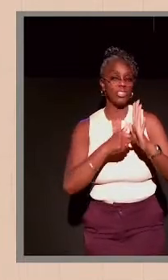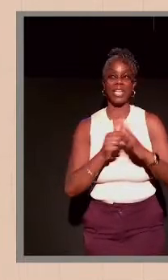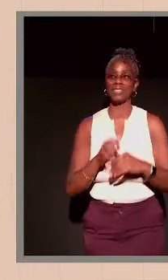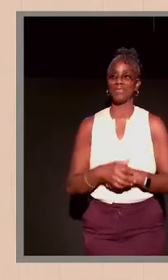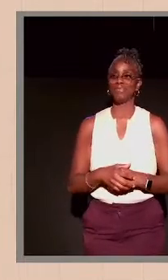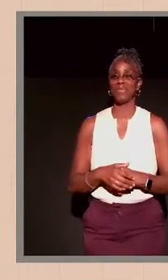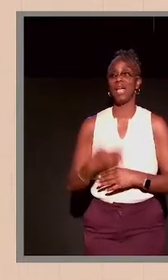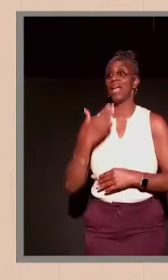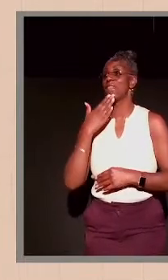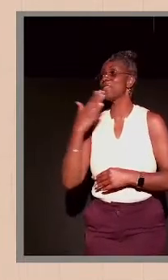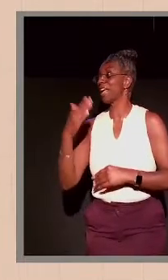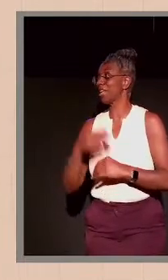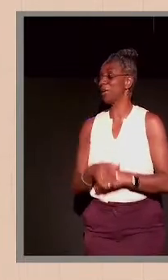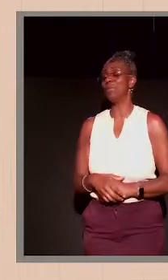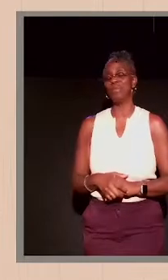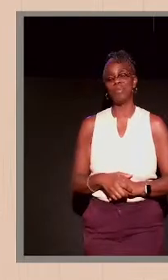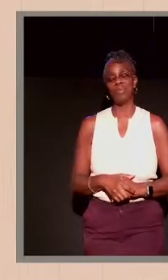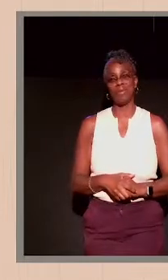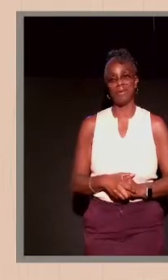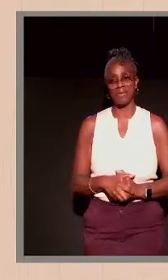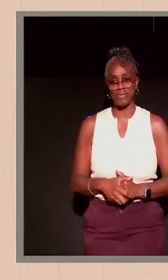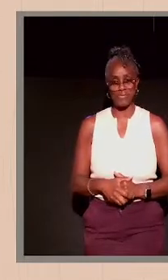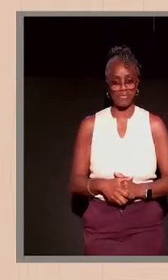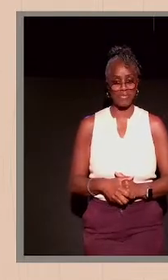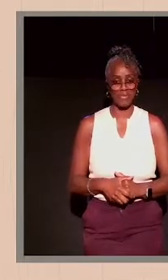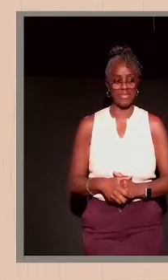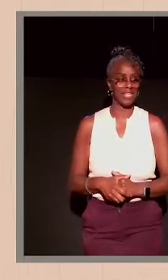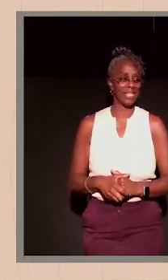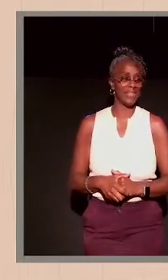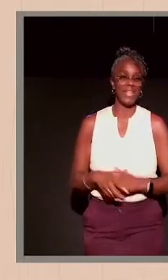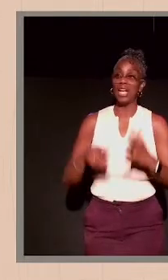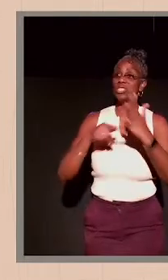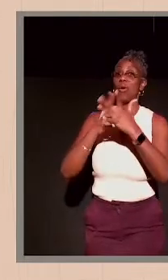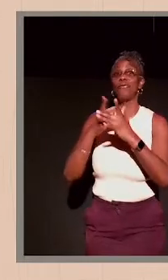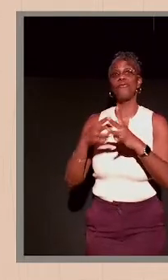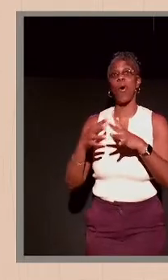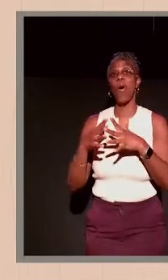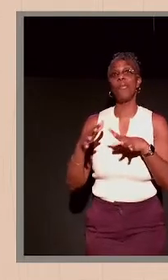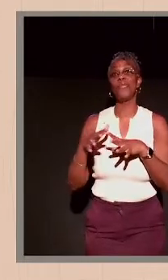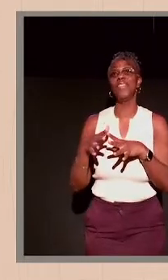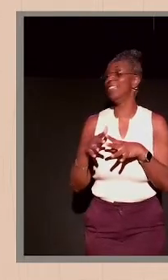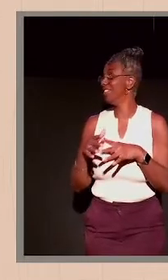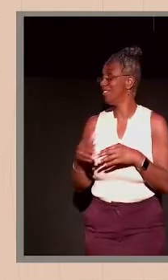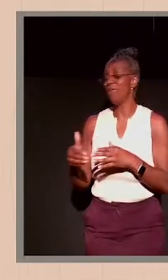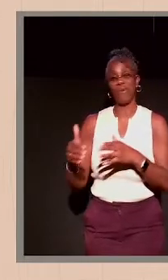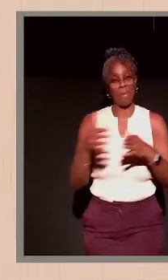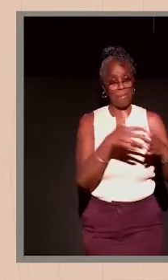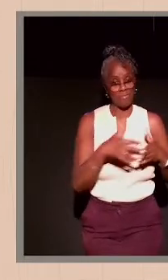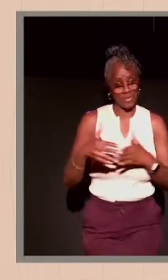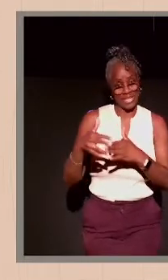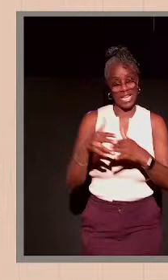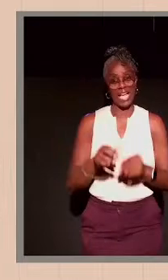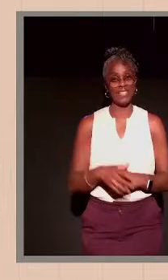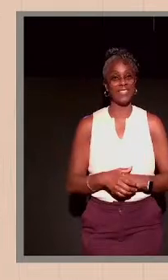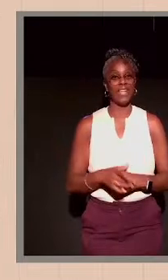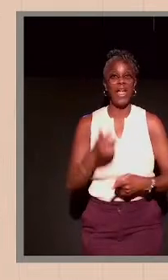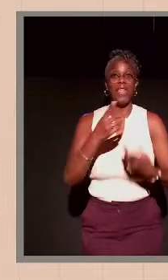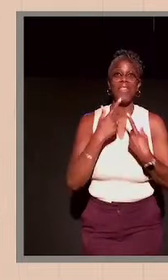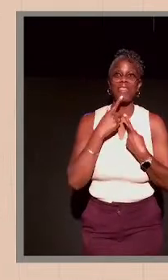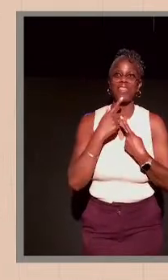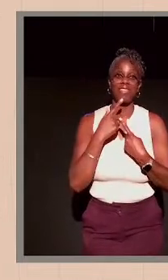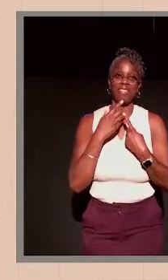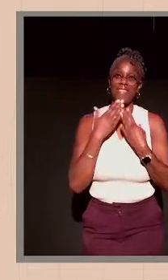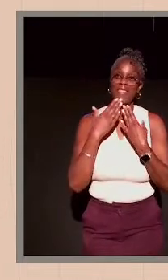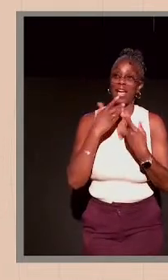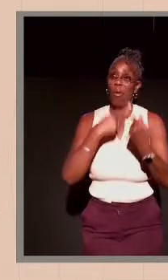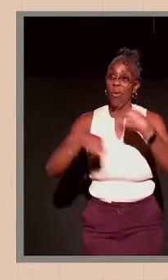Todd. Thanks for joining us all the way from the US. And thanks to the audience for joining me this evening. Great.